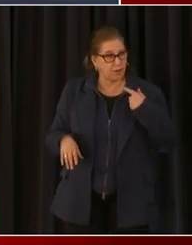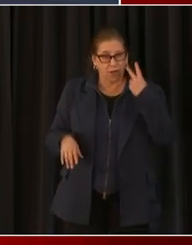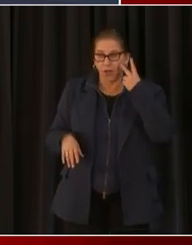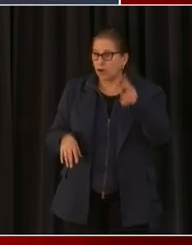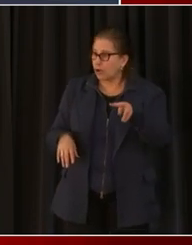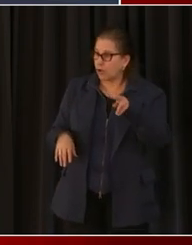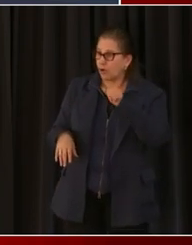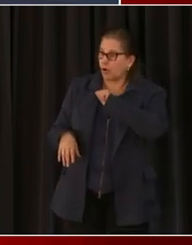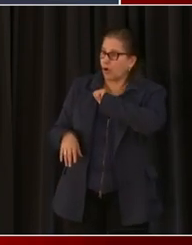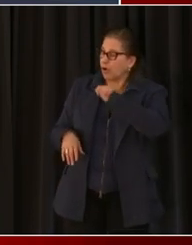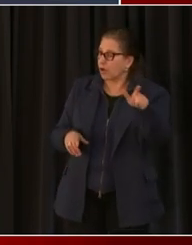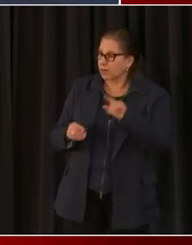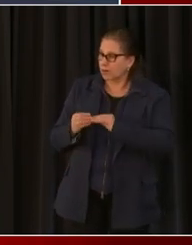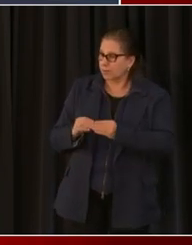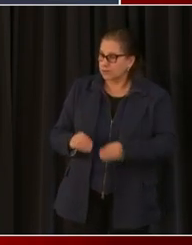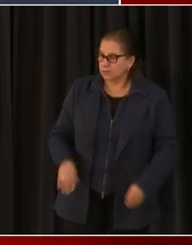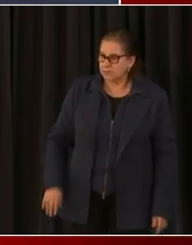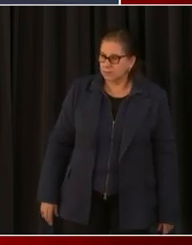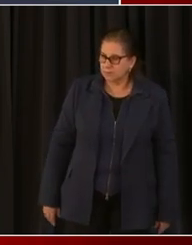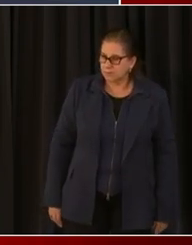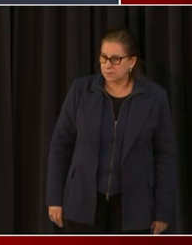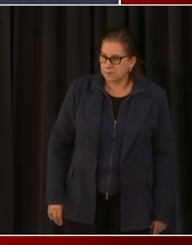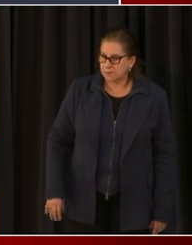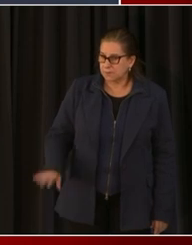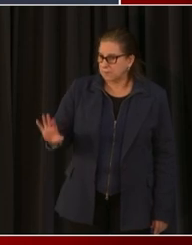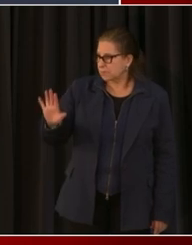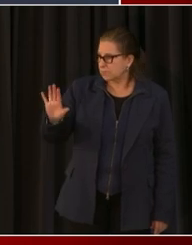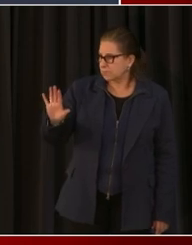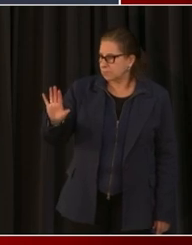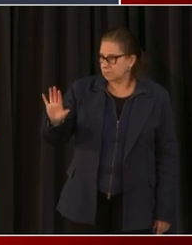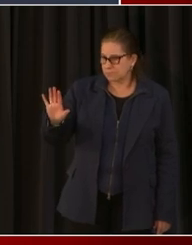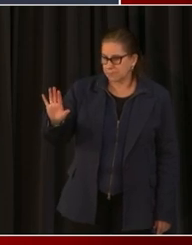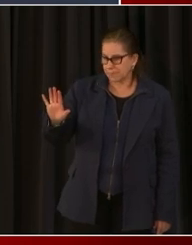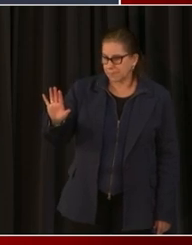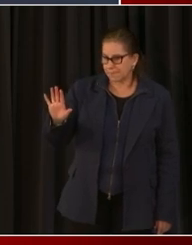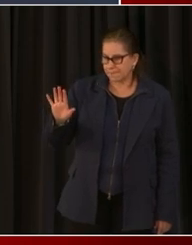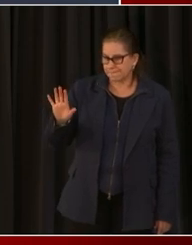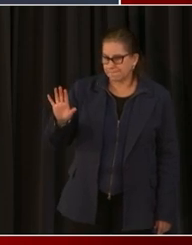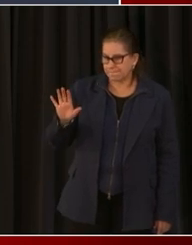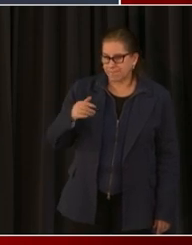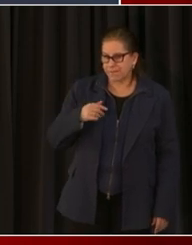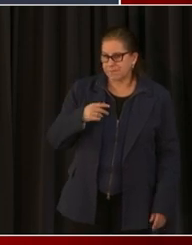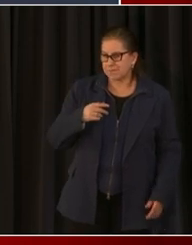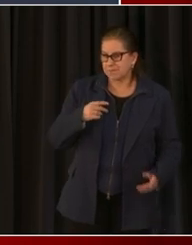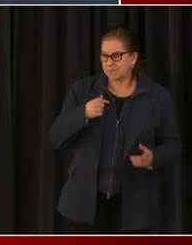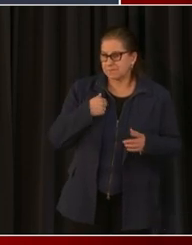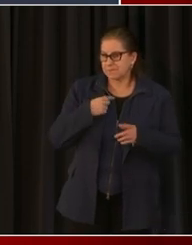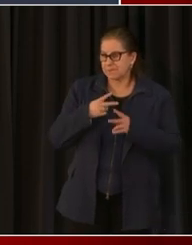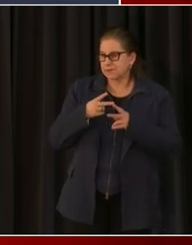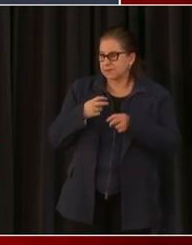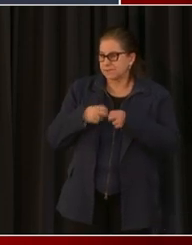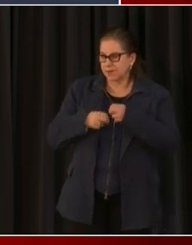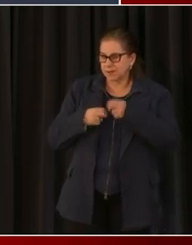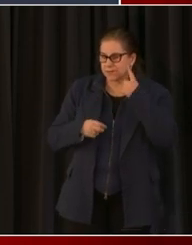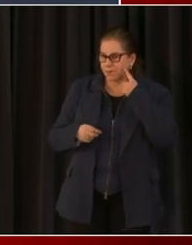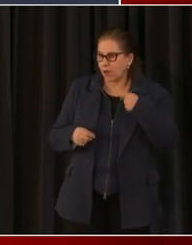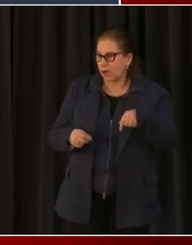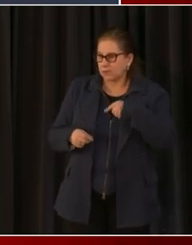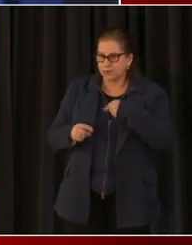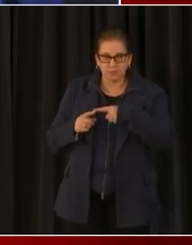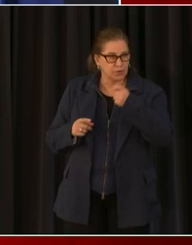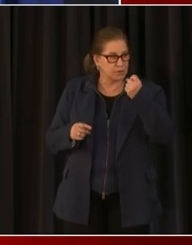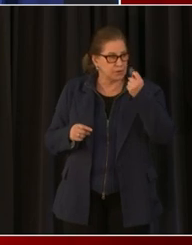them. But it's also, I thank you for the question, Amanda, because it's very difficult for us to completely understand the